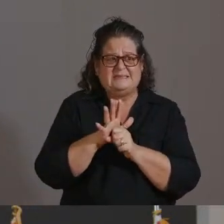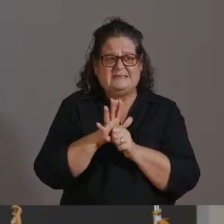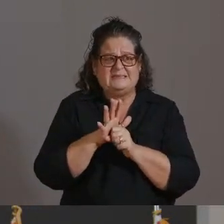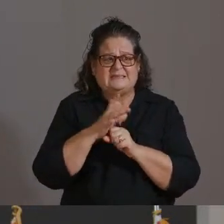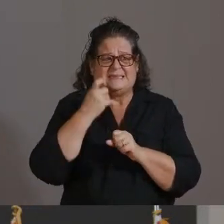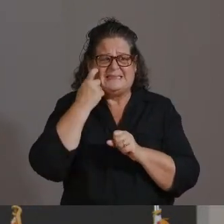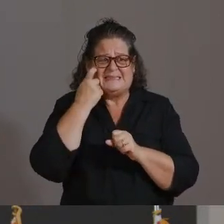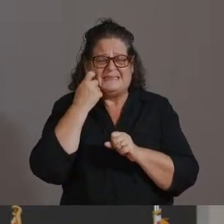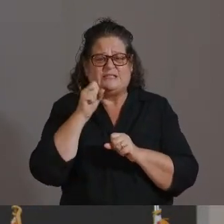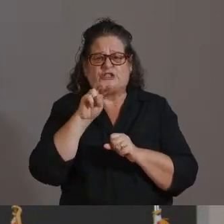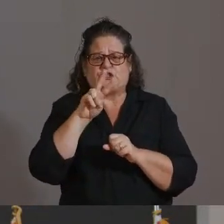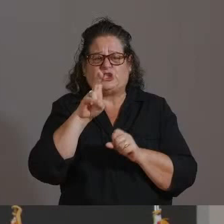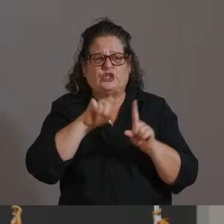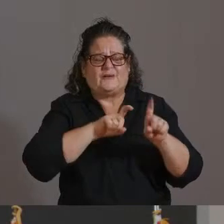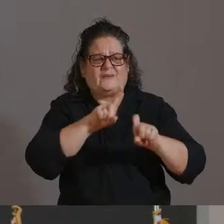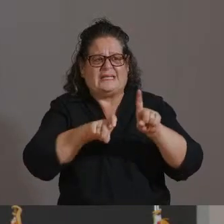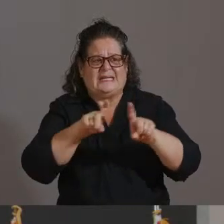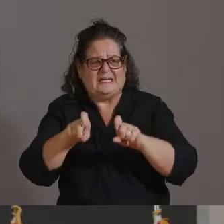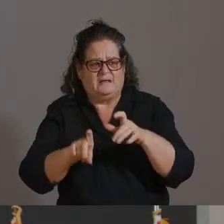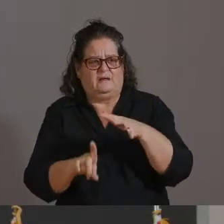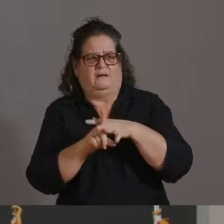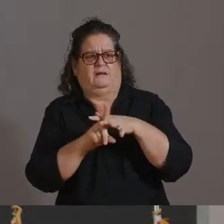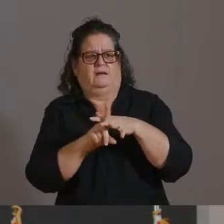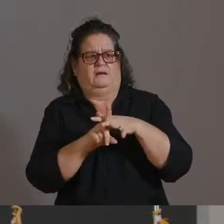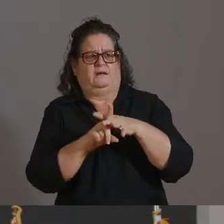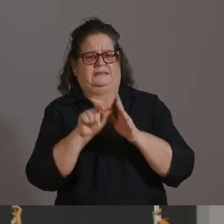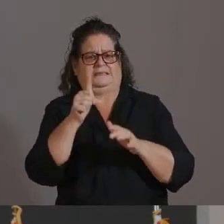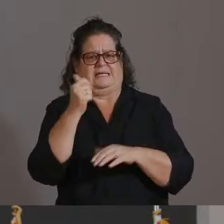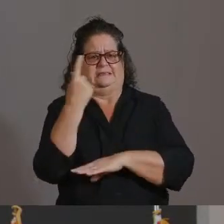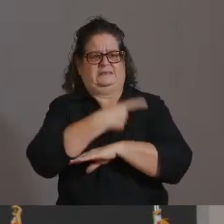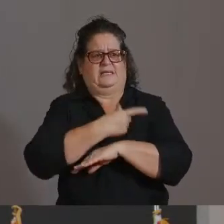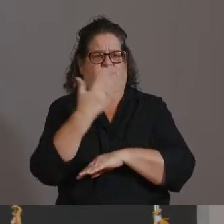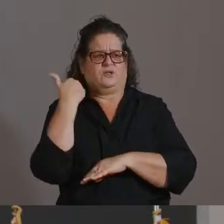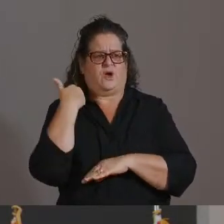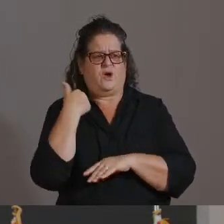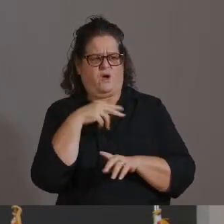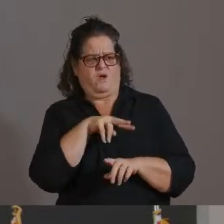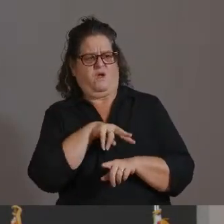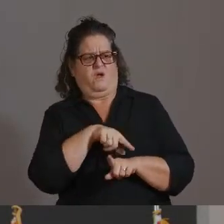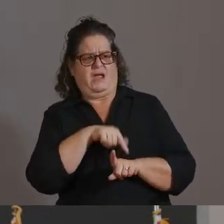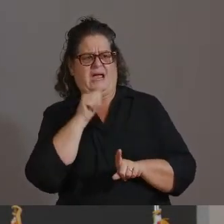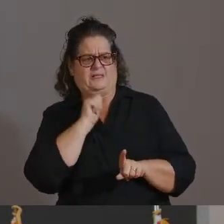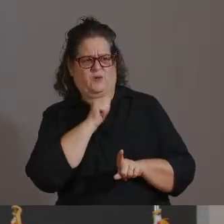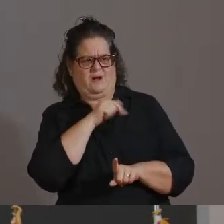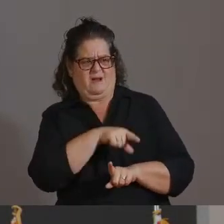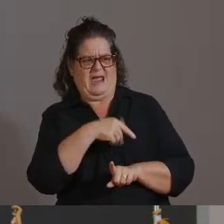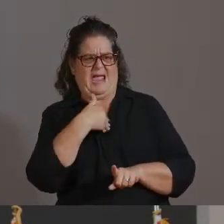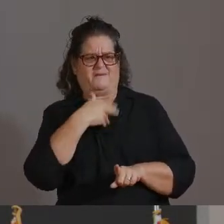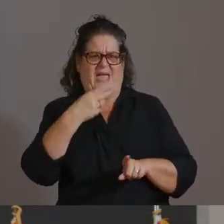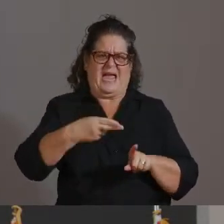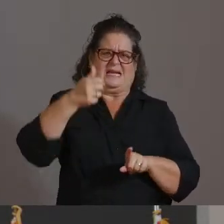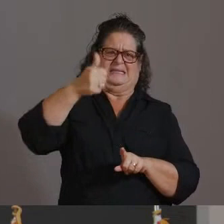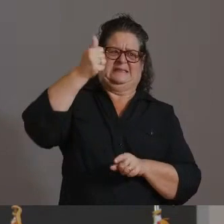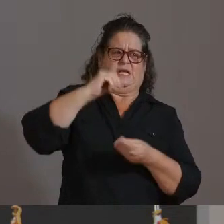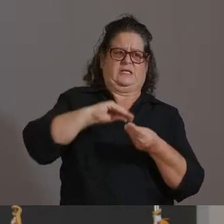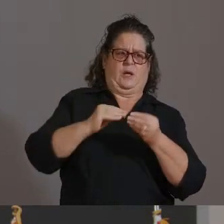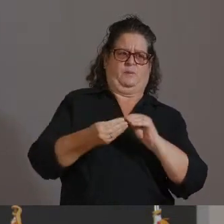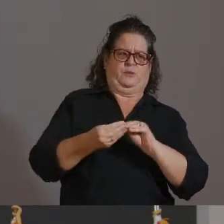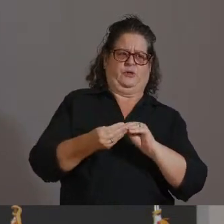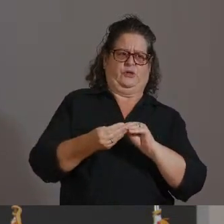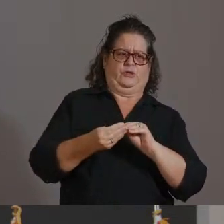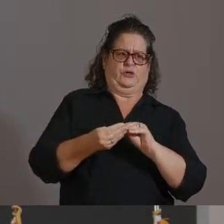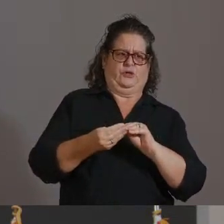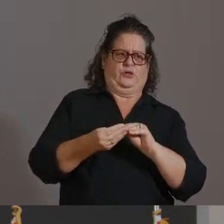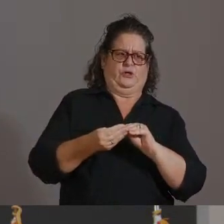days ago, and according to it, Arizona has the highest per capita, 1,300 for every